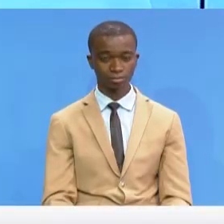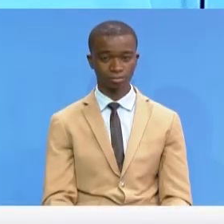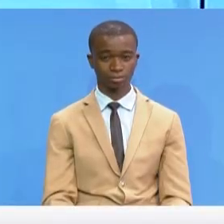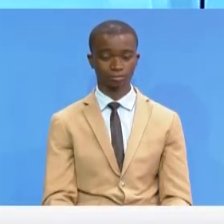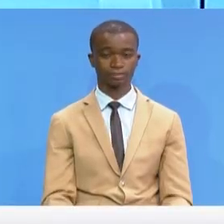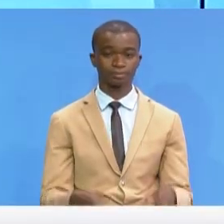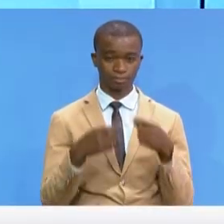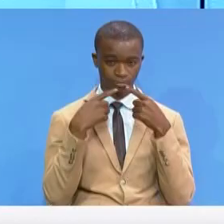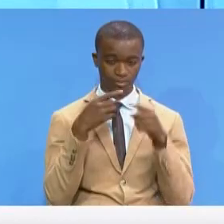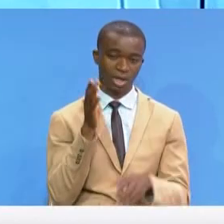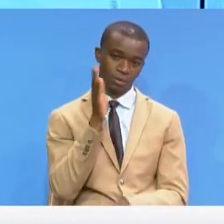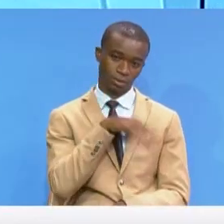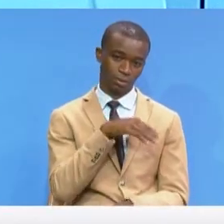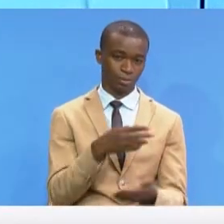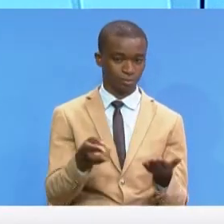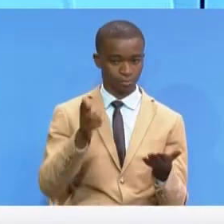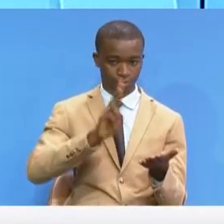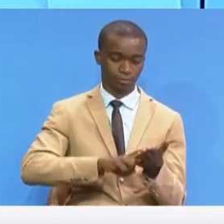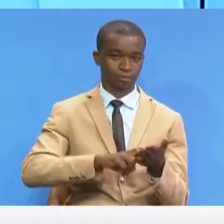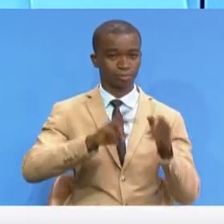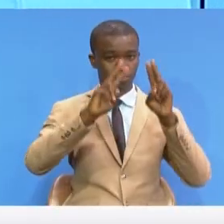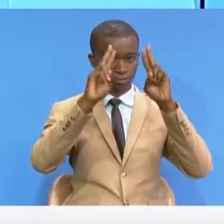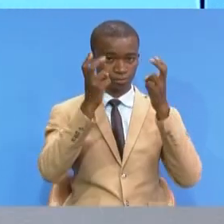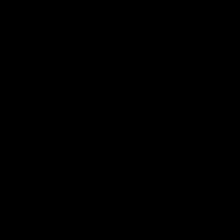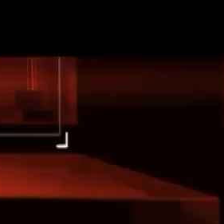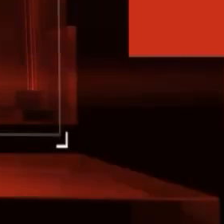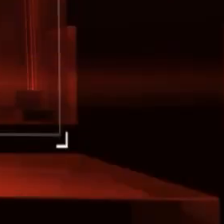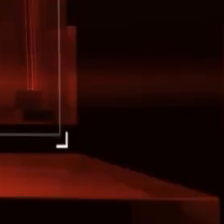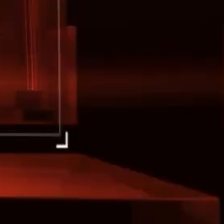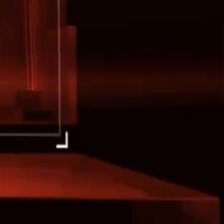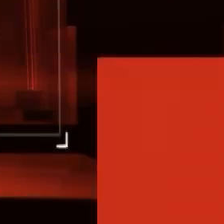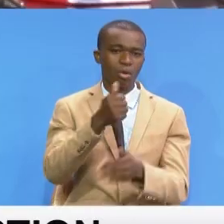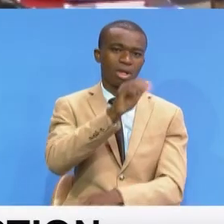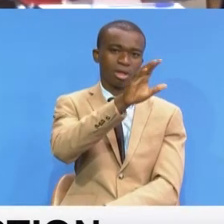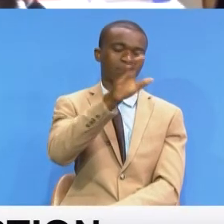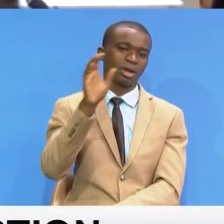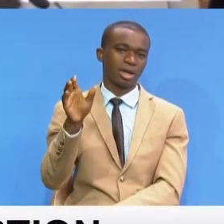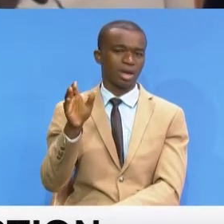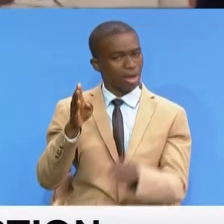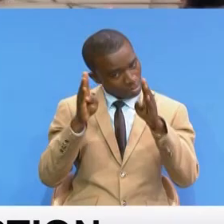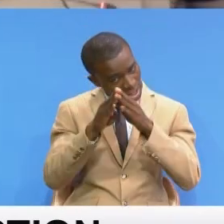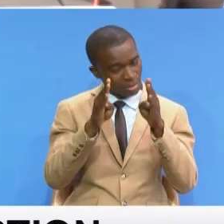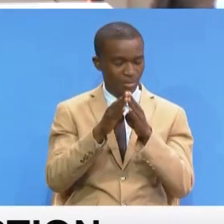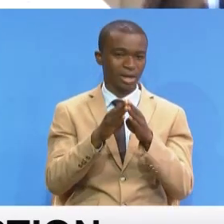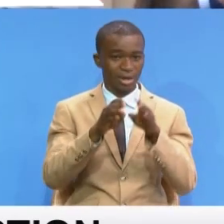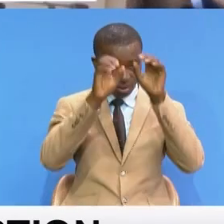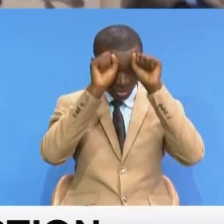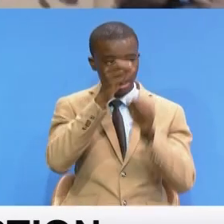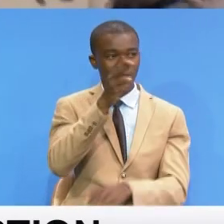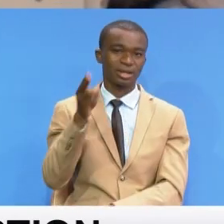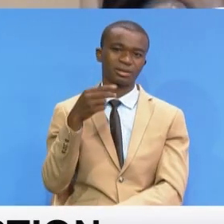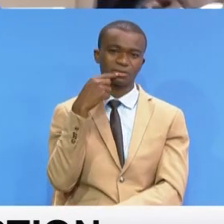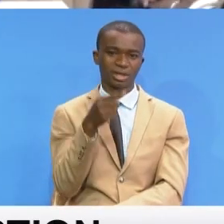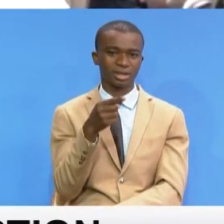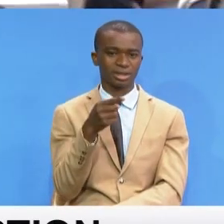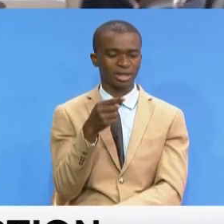As we end the news, a recap of stories that made headlines. President Hichilema says government committed